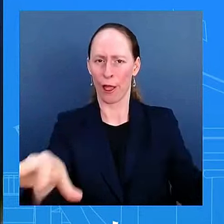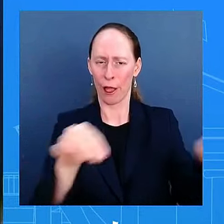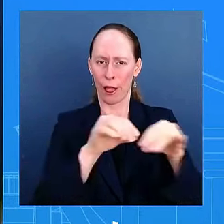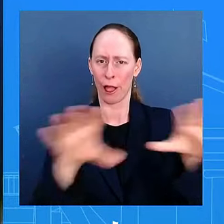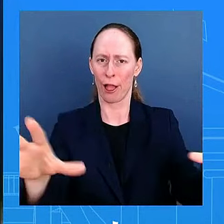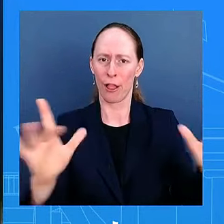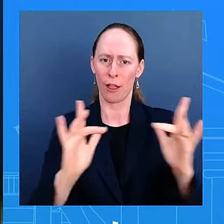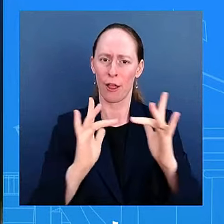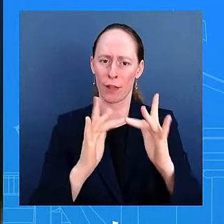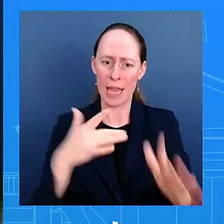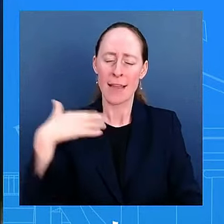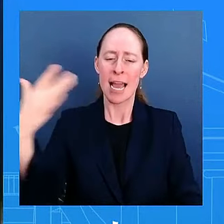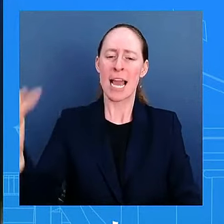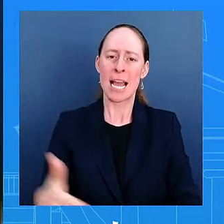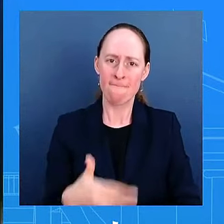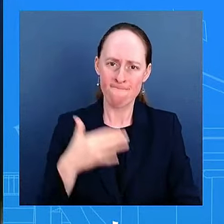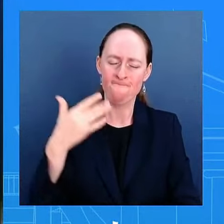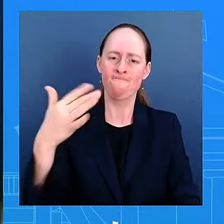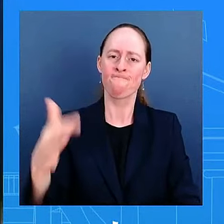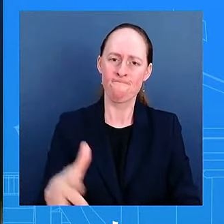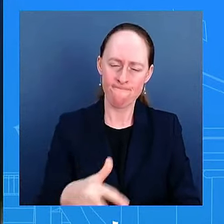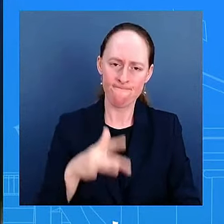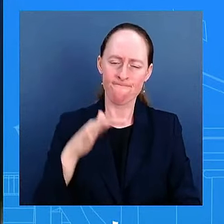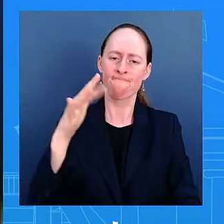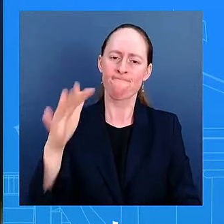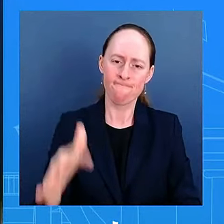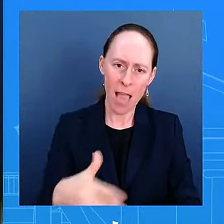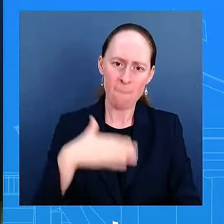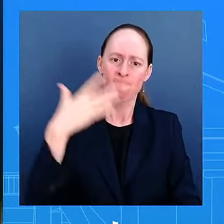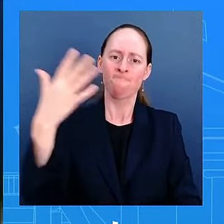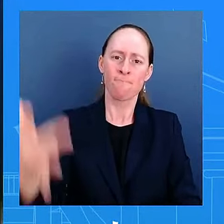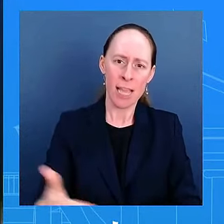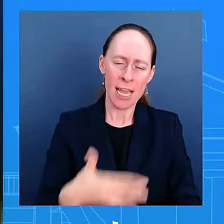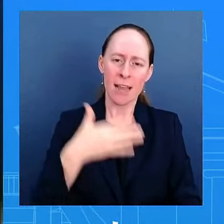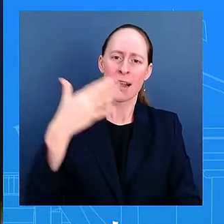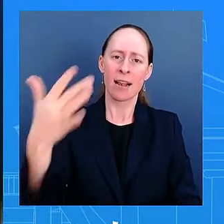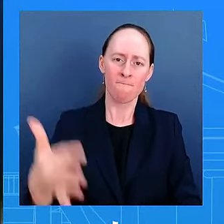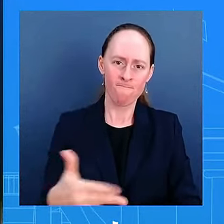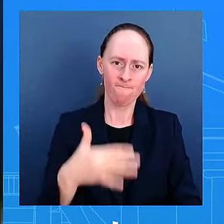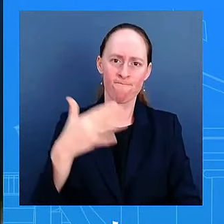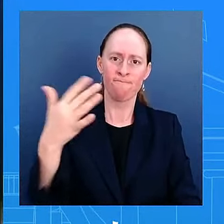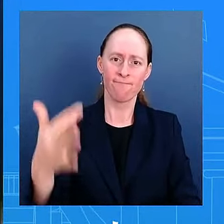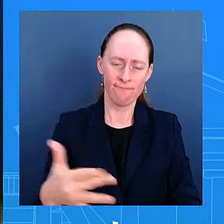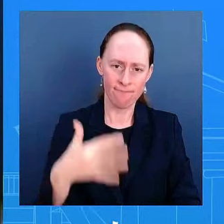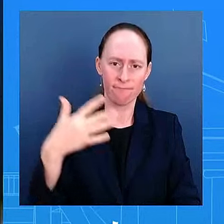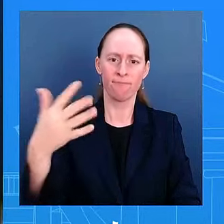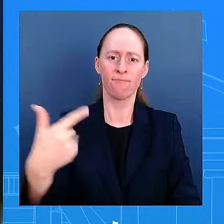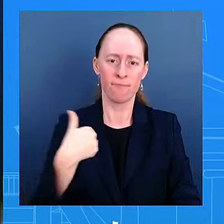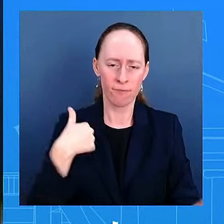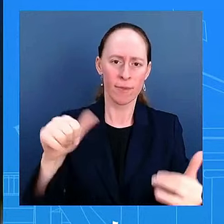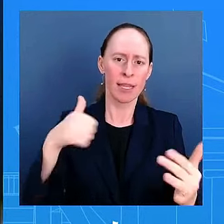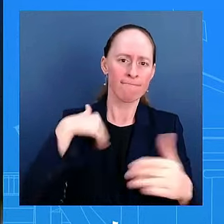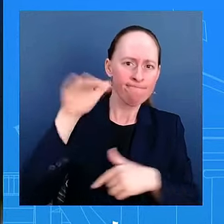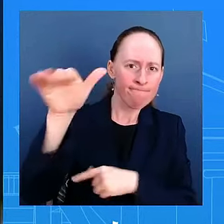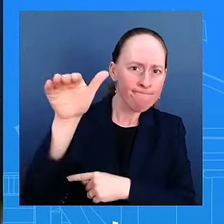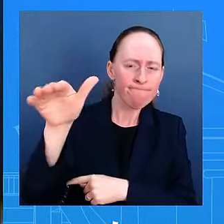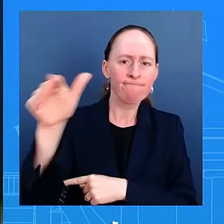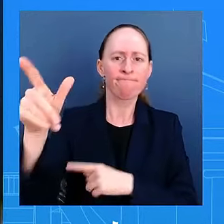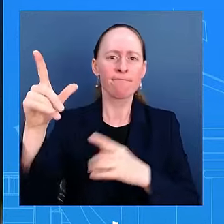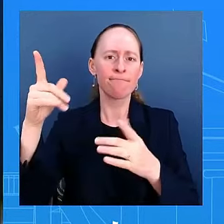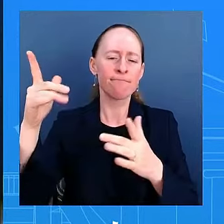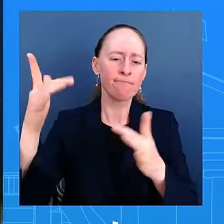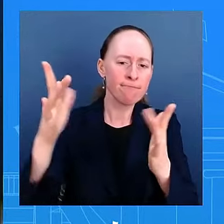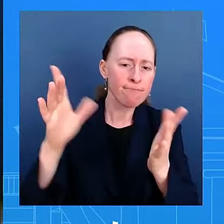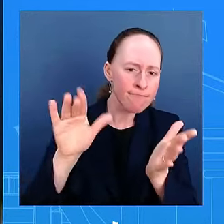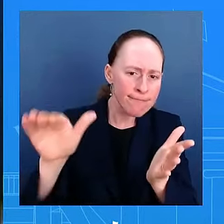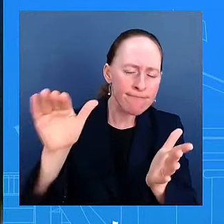been in touch with trusted online publishers, influencers, other trusted messengers to meet people